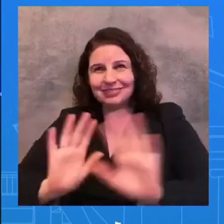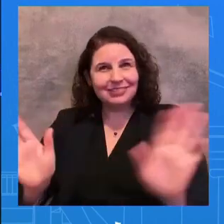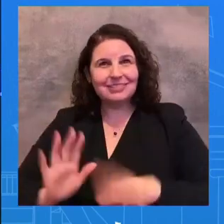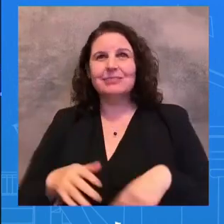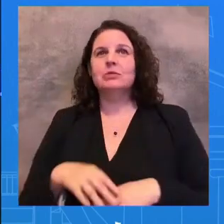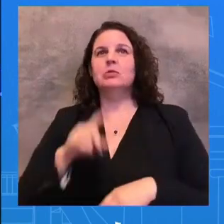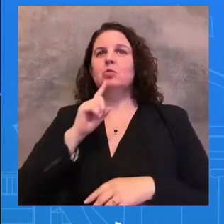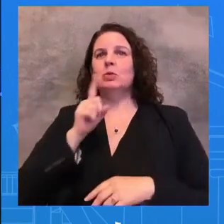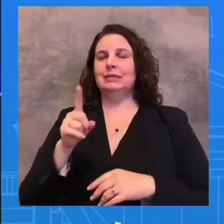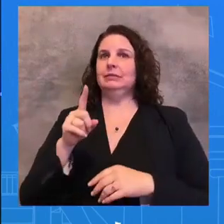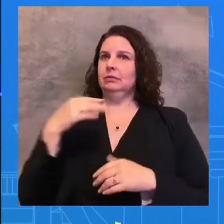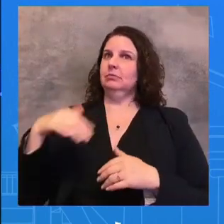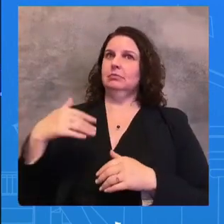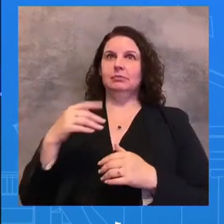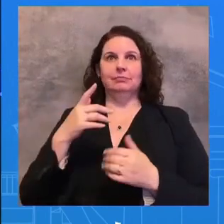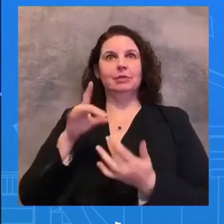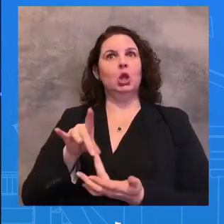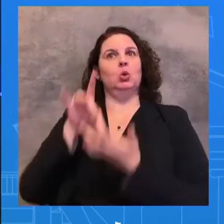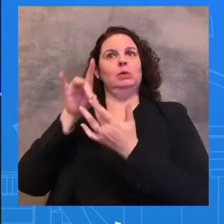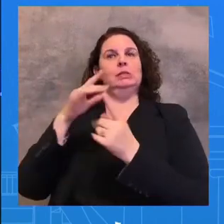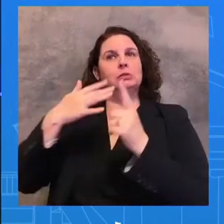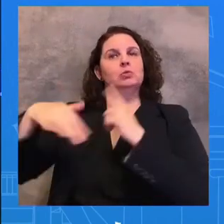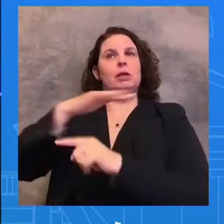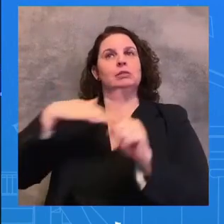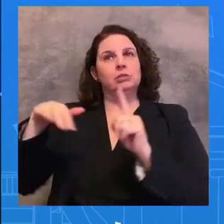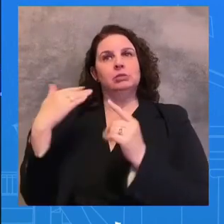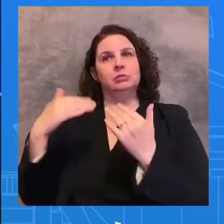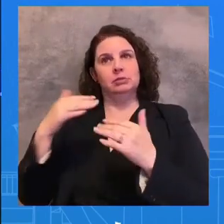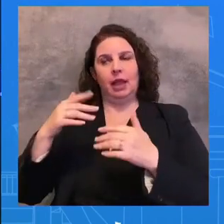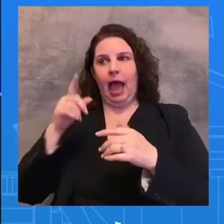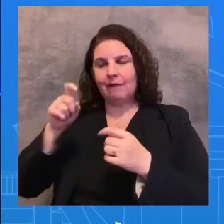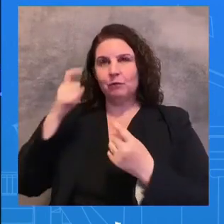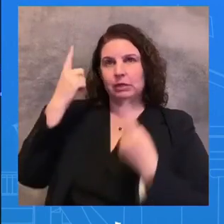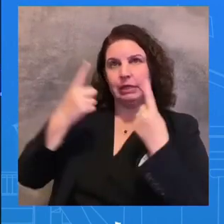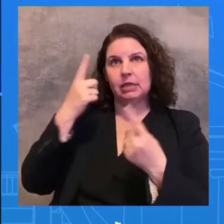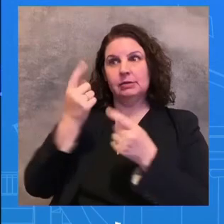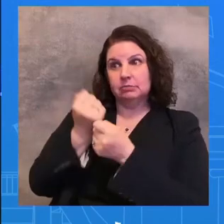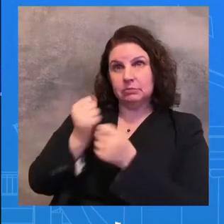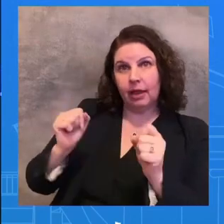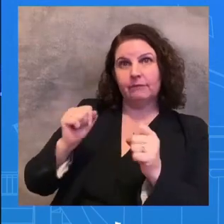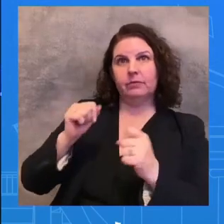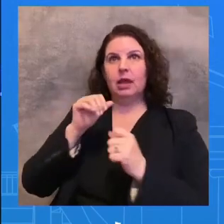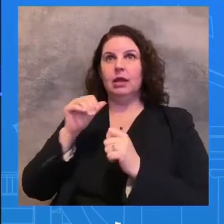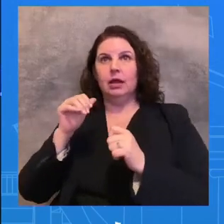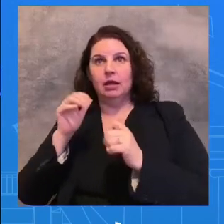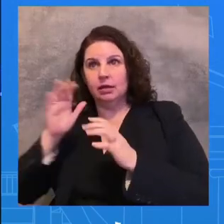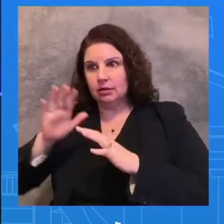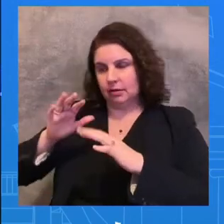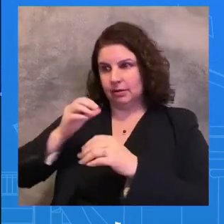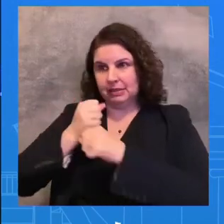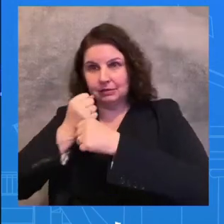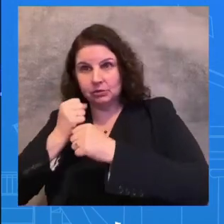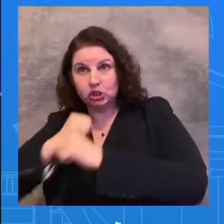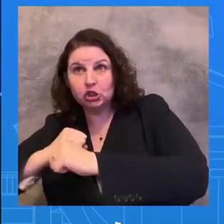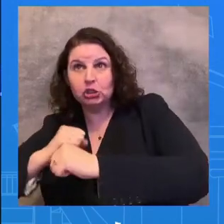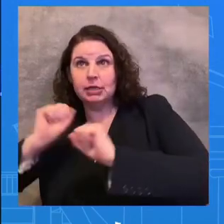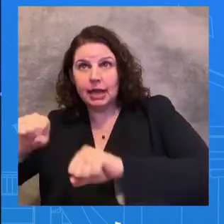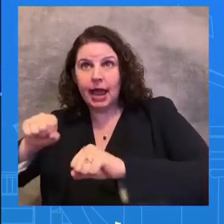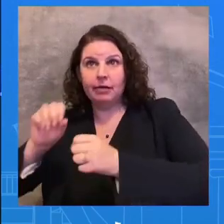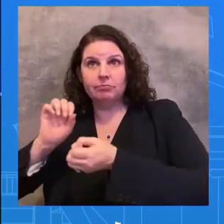refine. But aid is flowing. It is not flowing at the rate that any of us would be happy with, because we always want more. But we